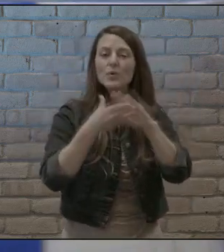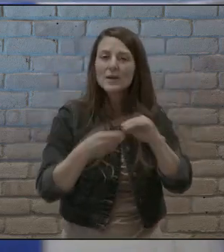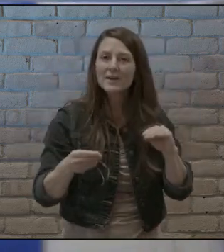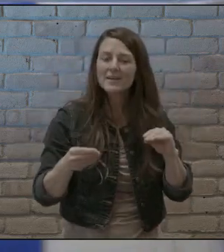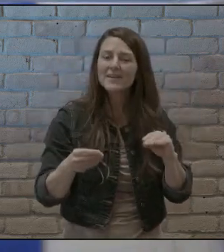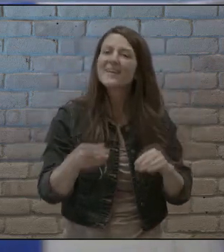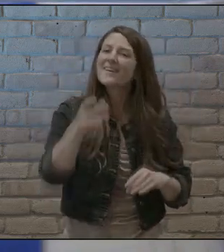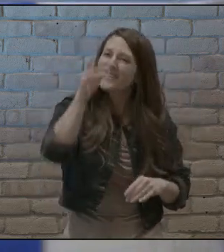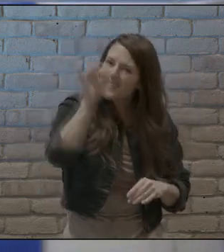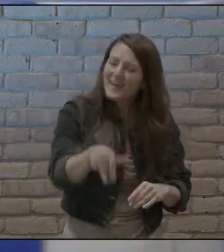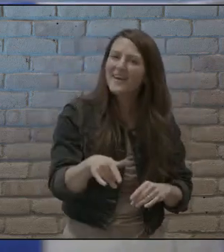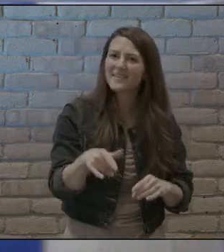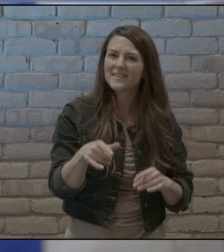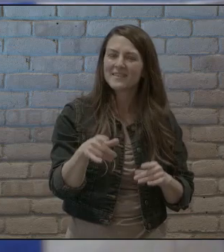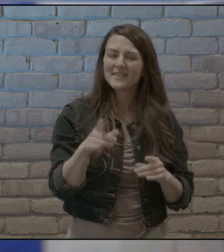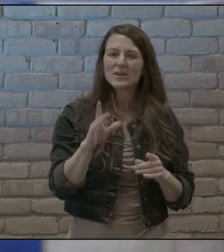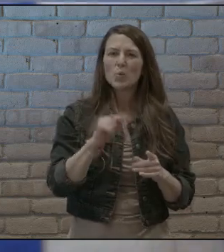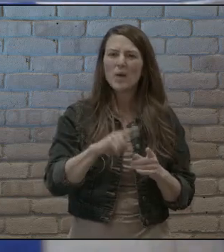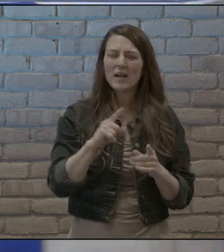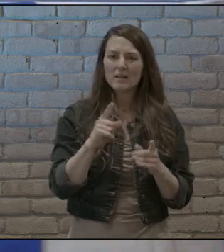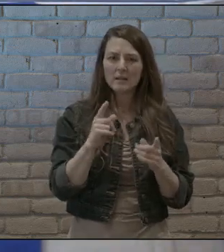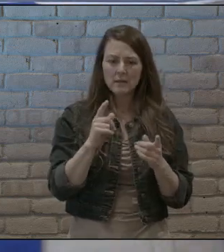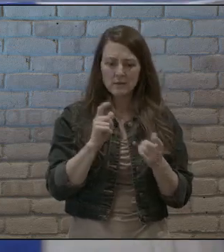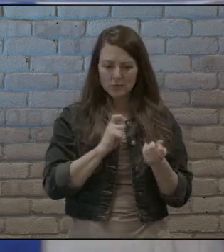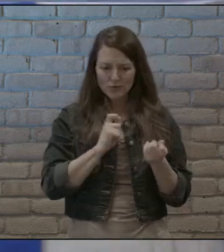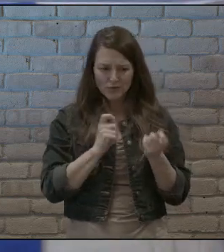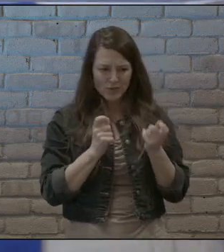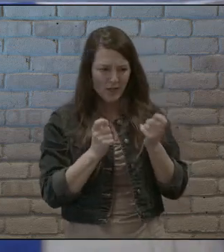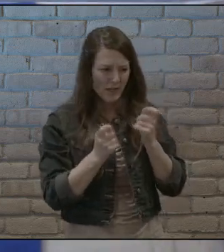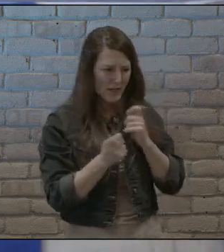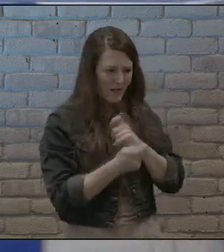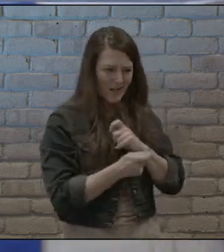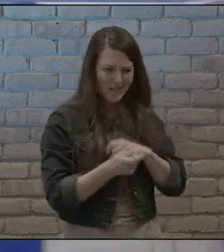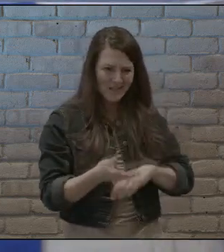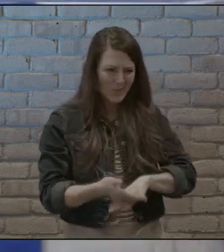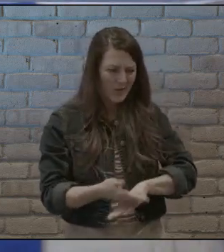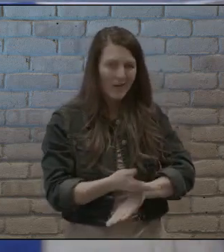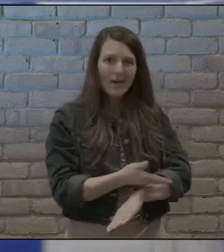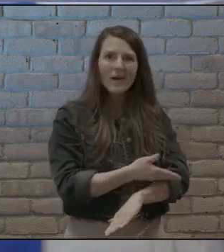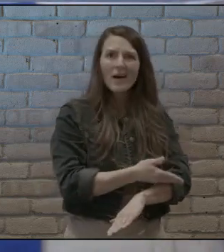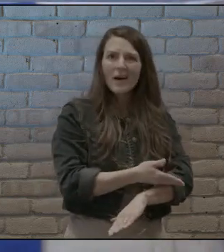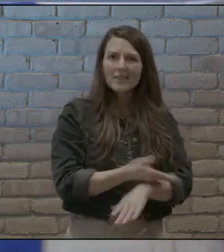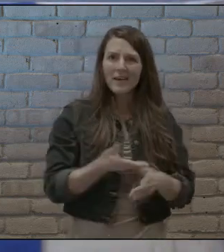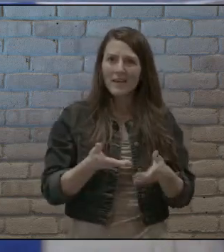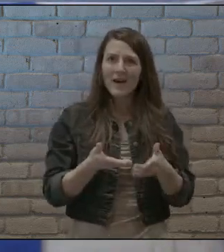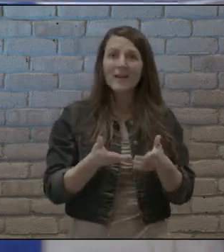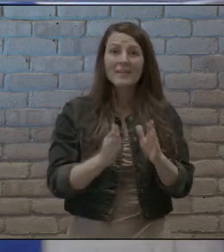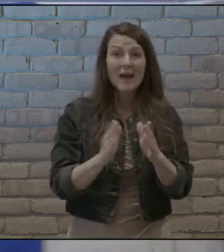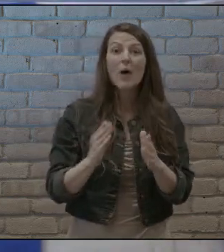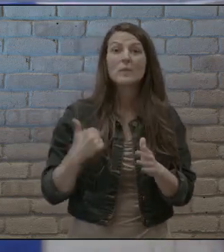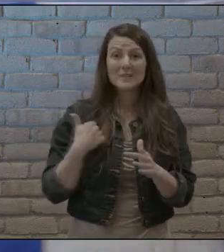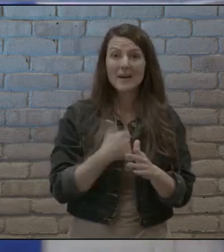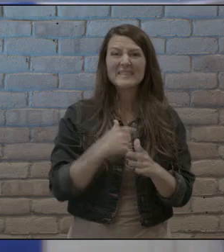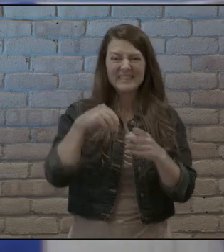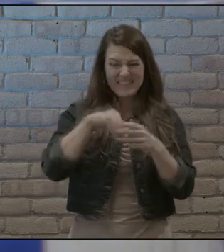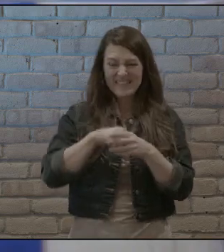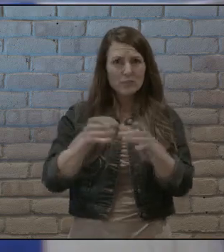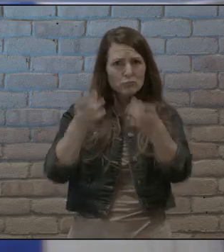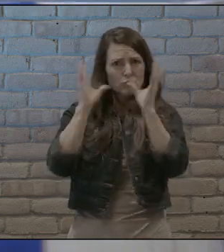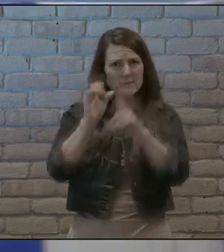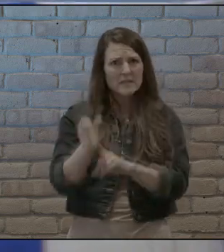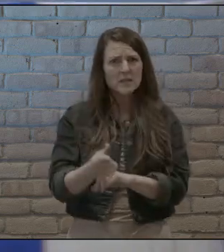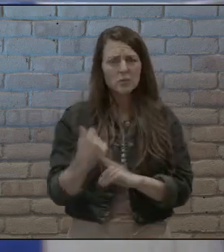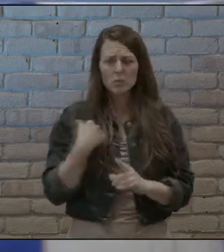And that's what brings about shift and change and transformation. That's what allows us in the worst of crisis to recognize, you know